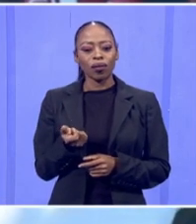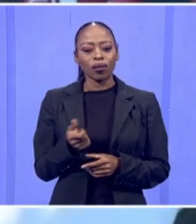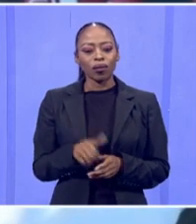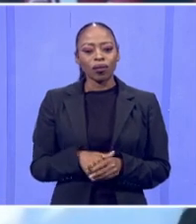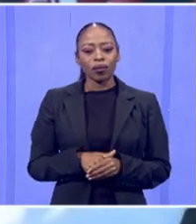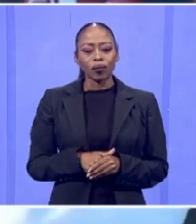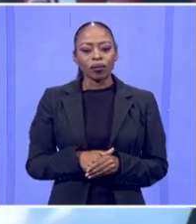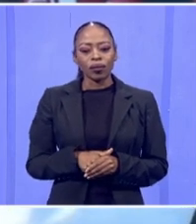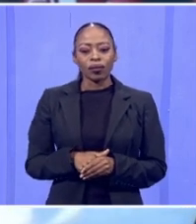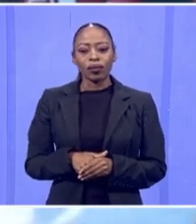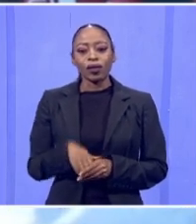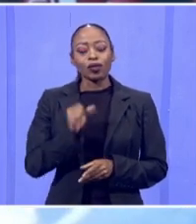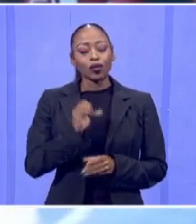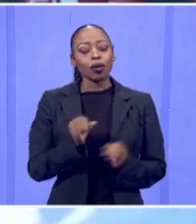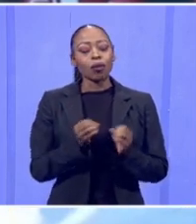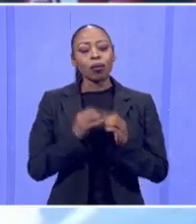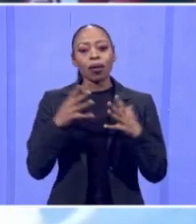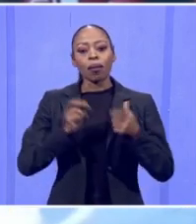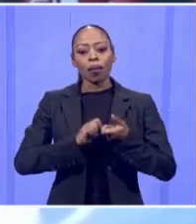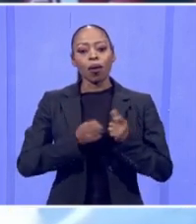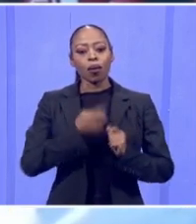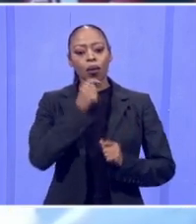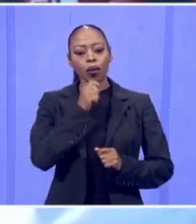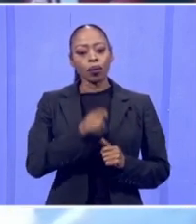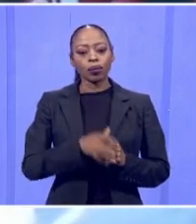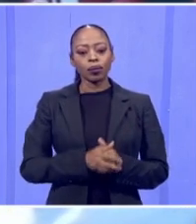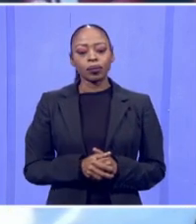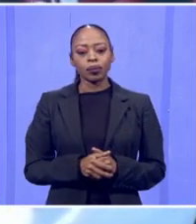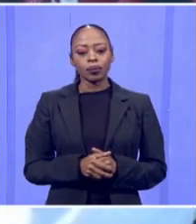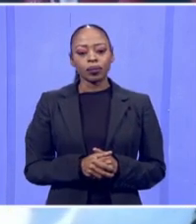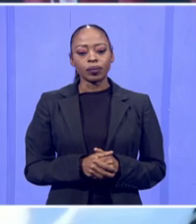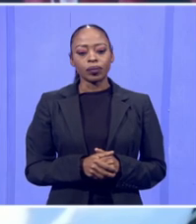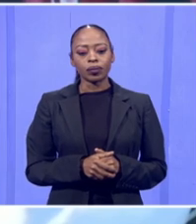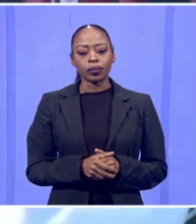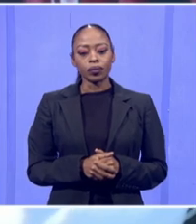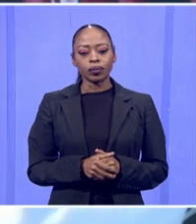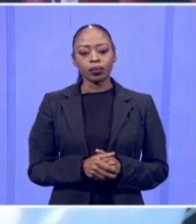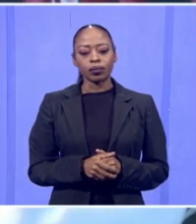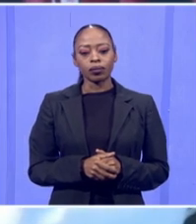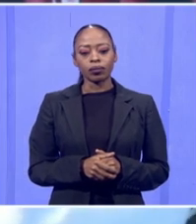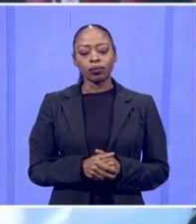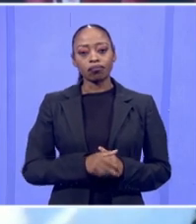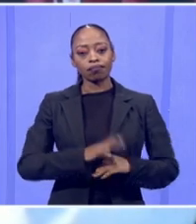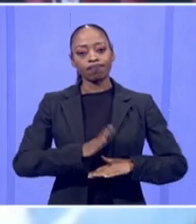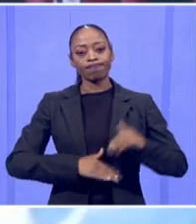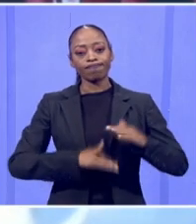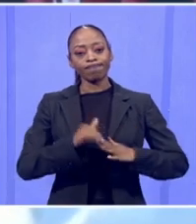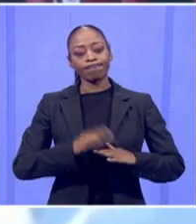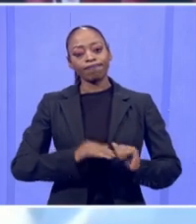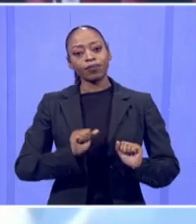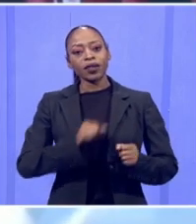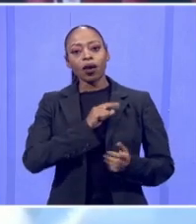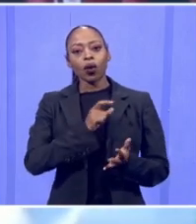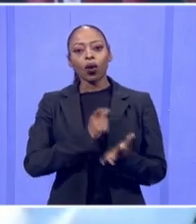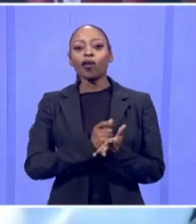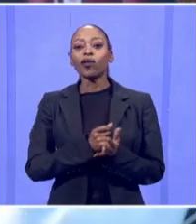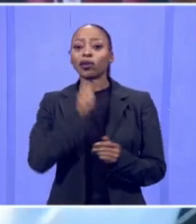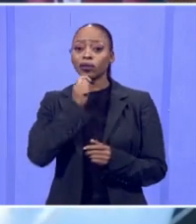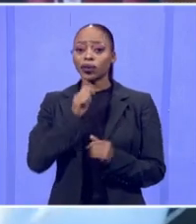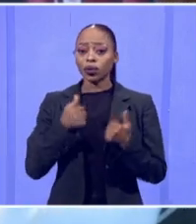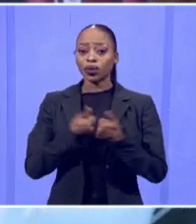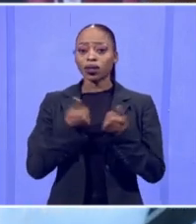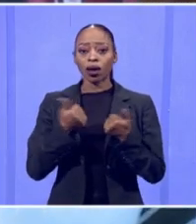seats. So it's a big problem. It's a big, big problem. So infrastructure, it confirms our ongoing challenges